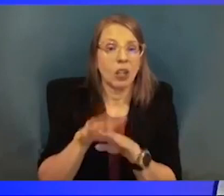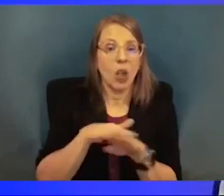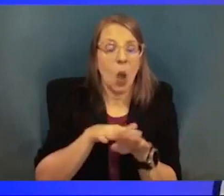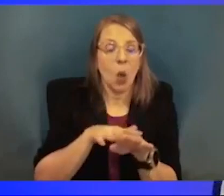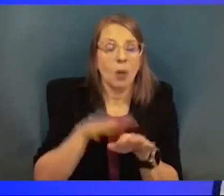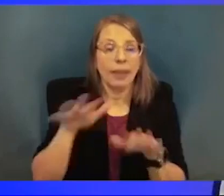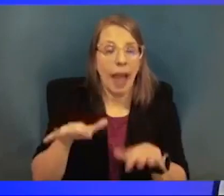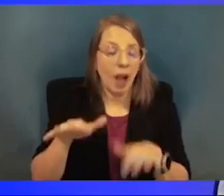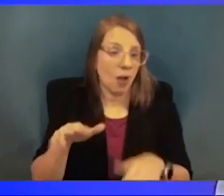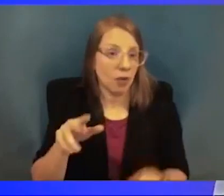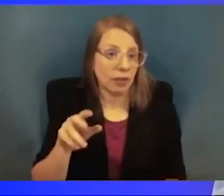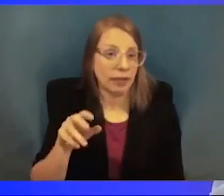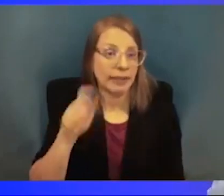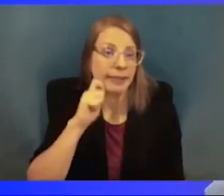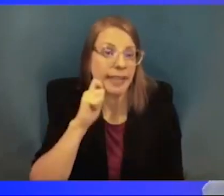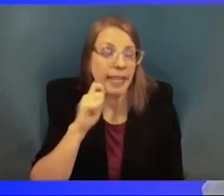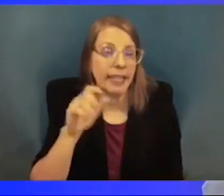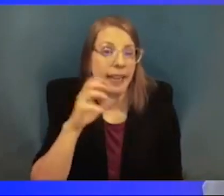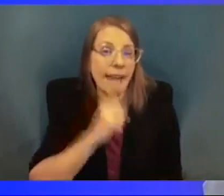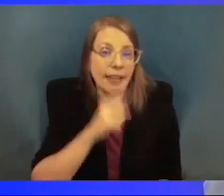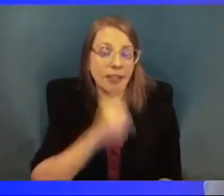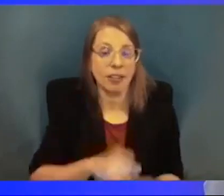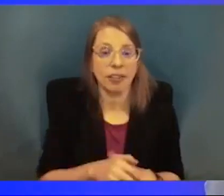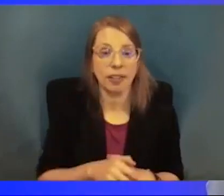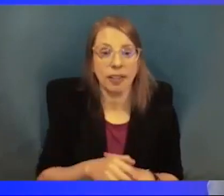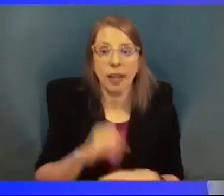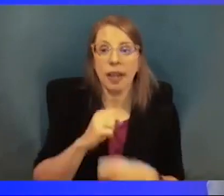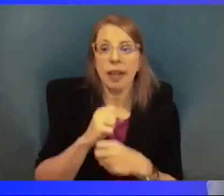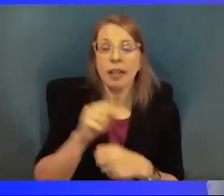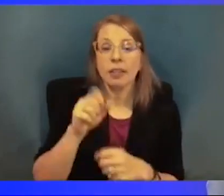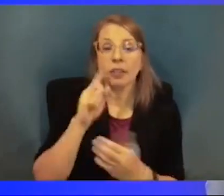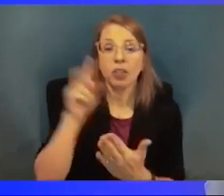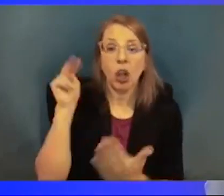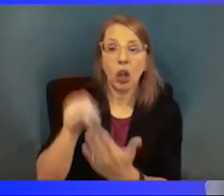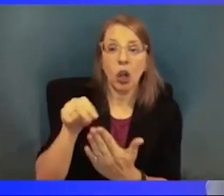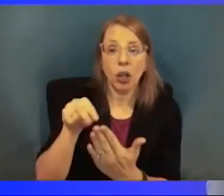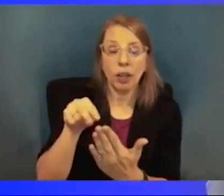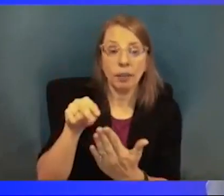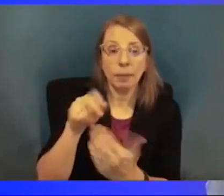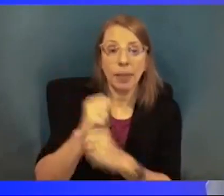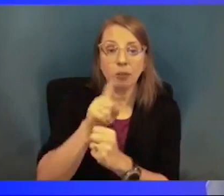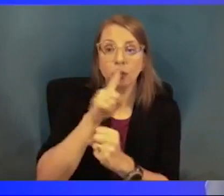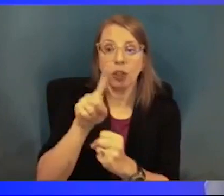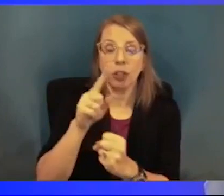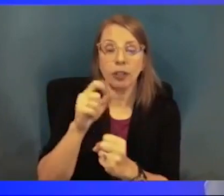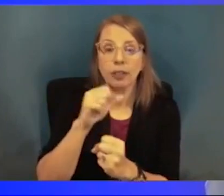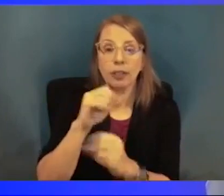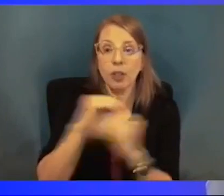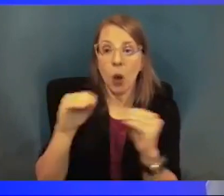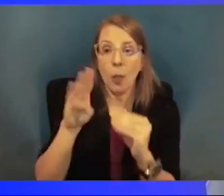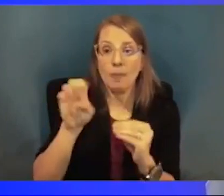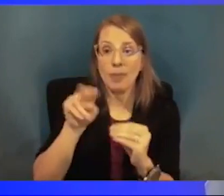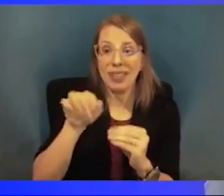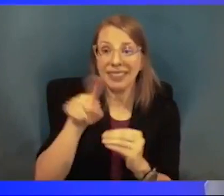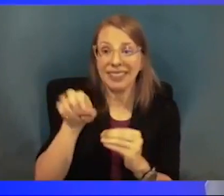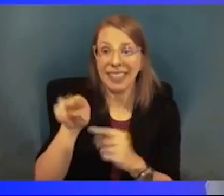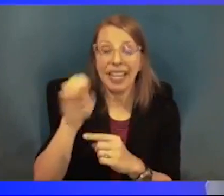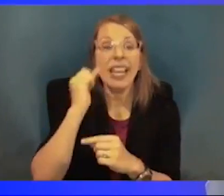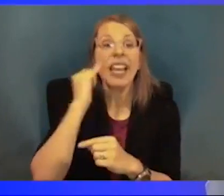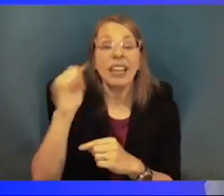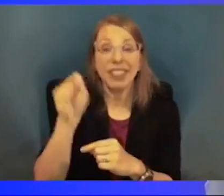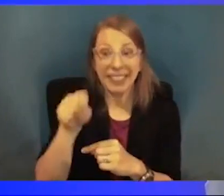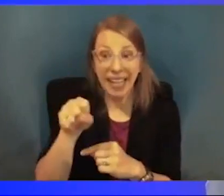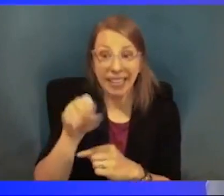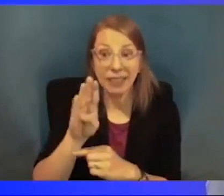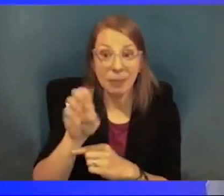Balasher website just to make sure their sunscreen doesn't have benzene in it. If it does, throw it out. If you were using a benzene-contaminated